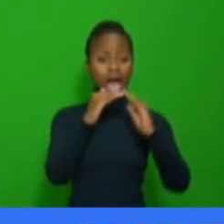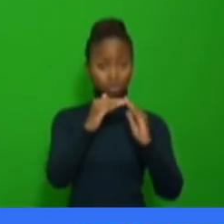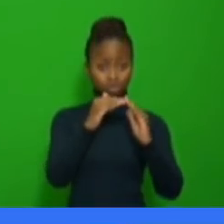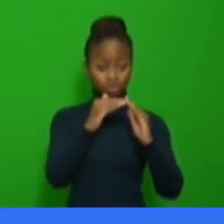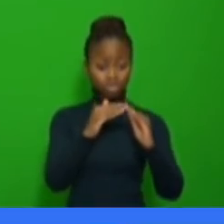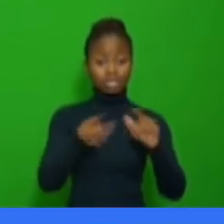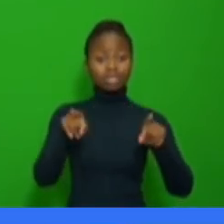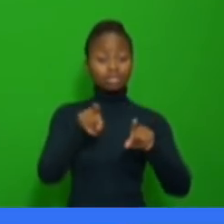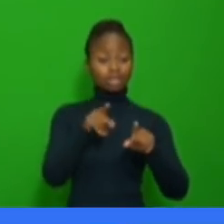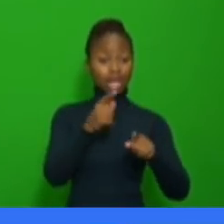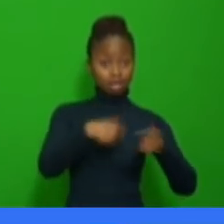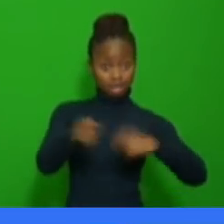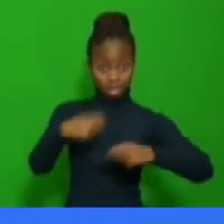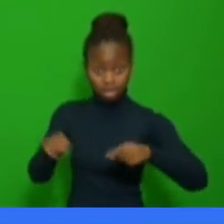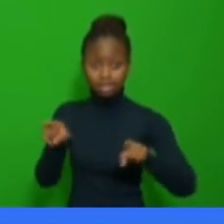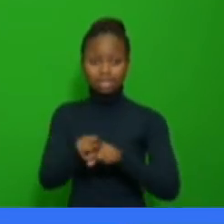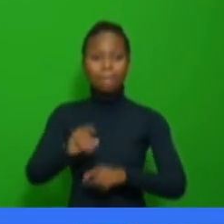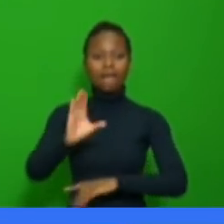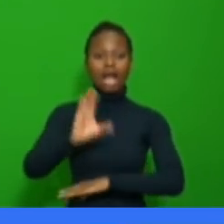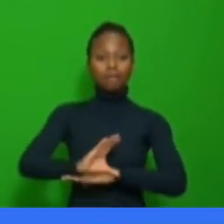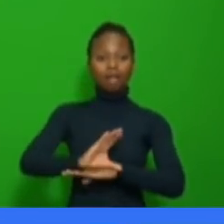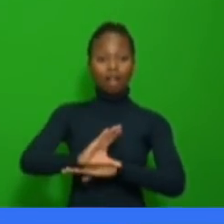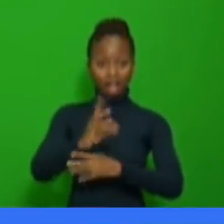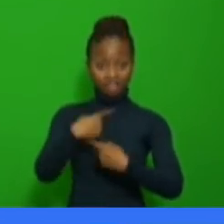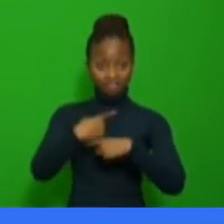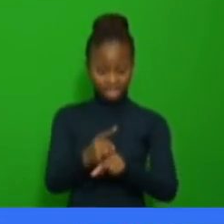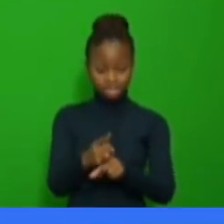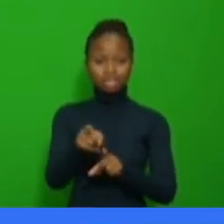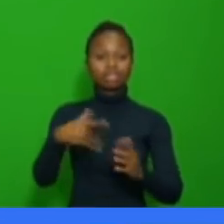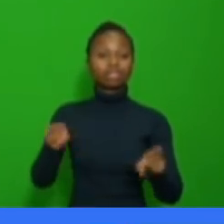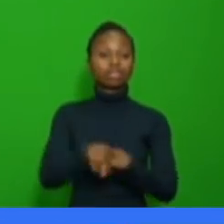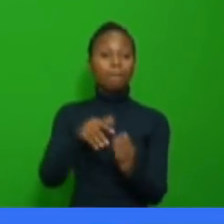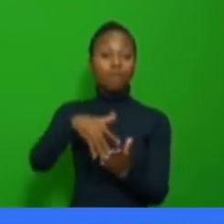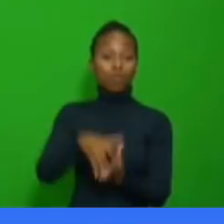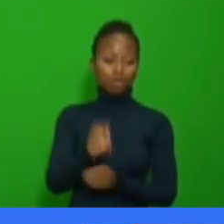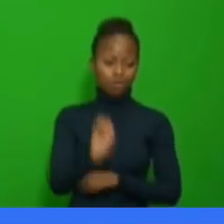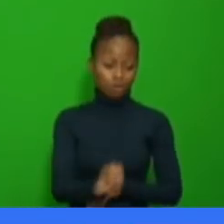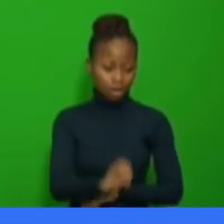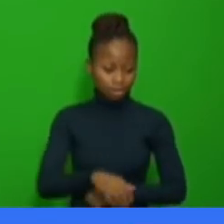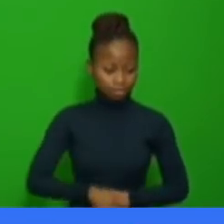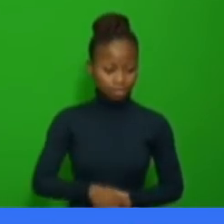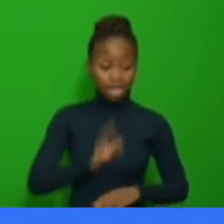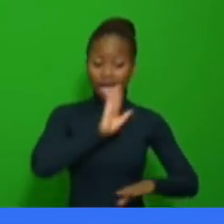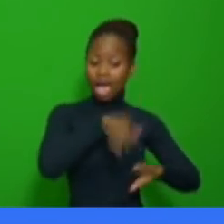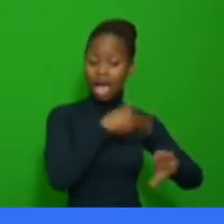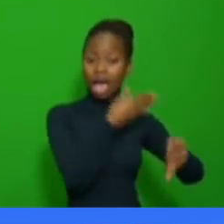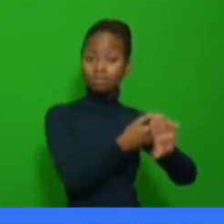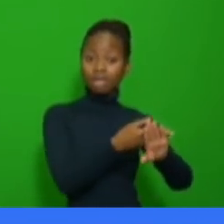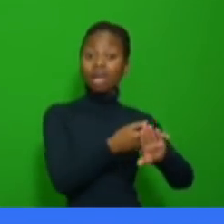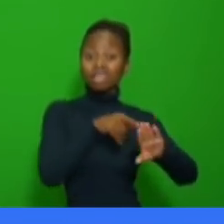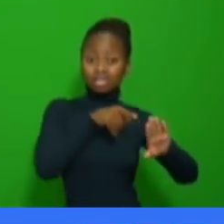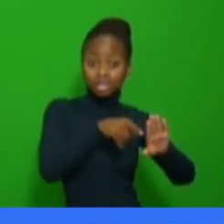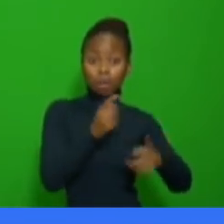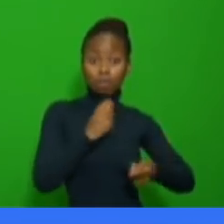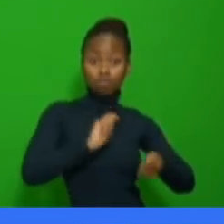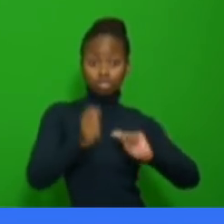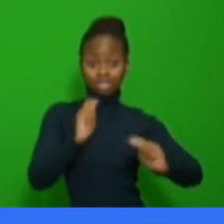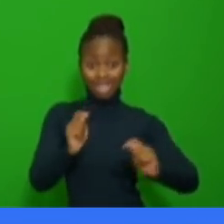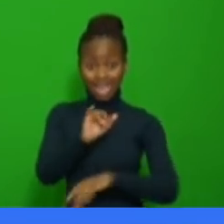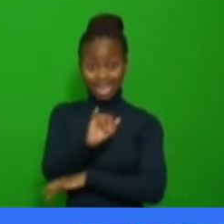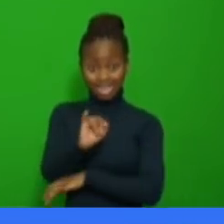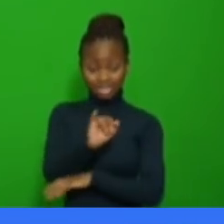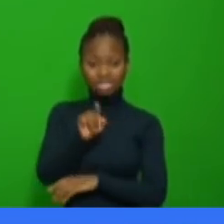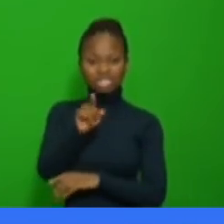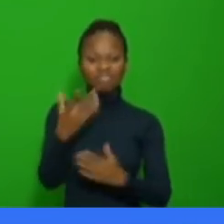also remain weak. The ABSA Purchasing Managers Index has recovered to 47.2 index